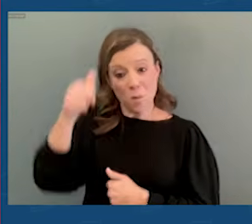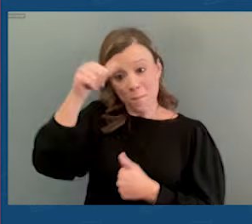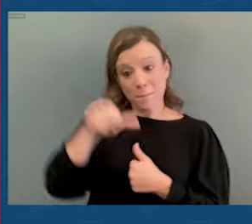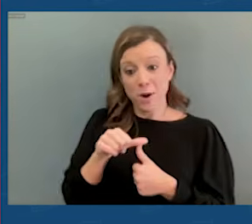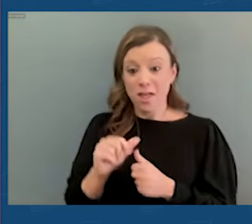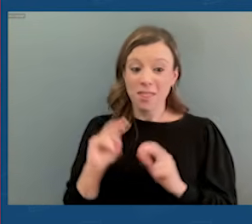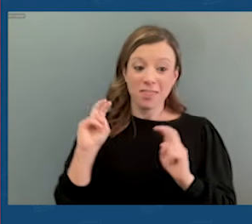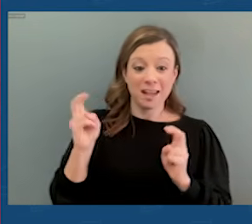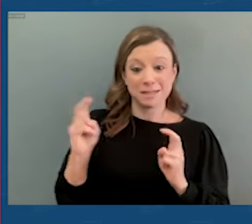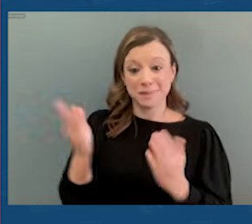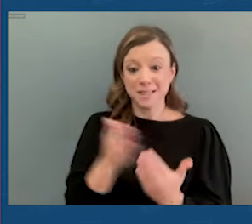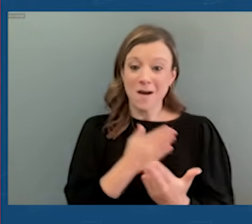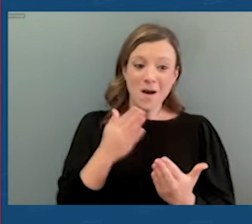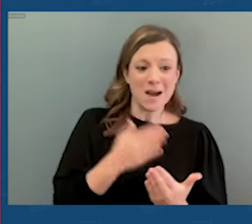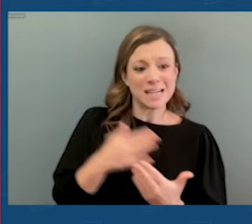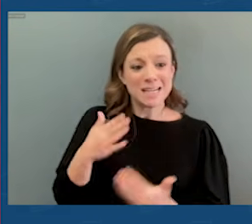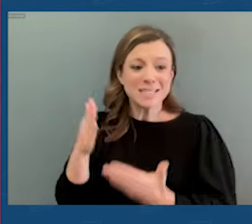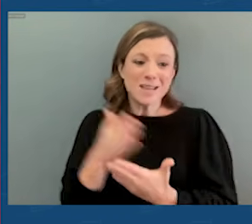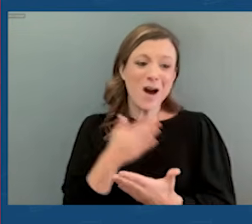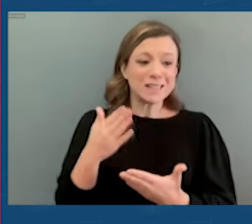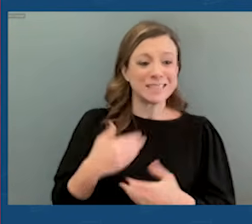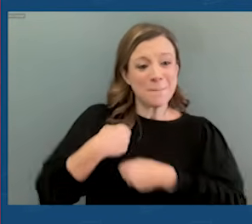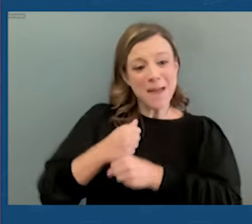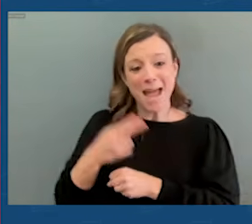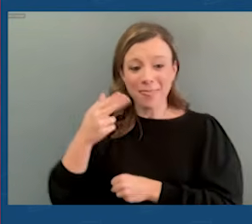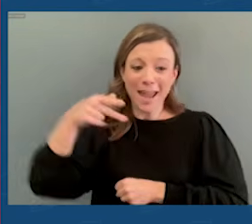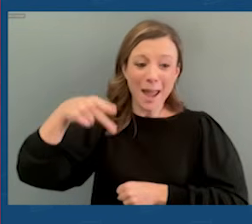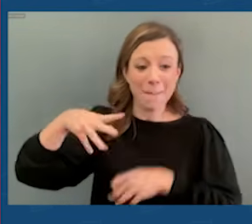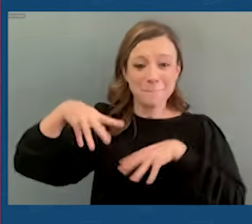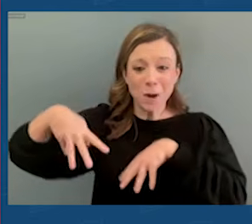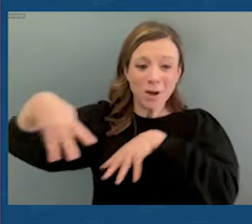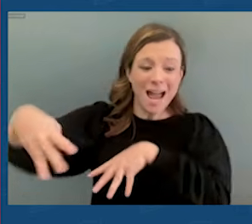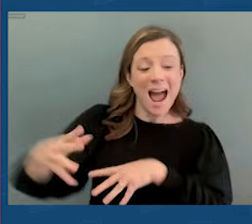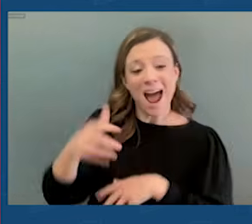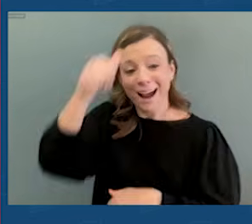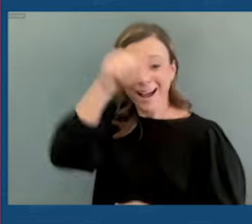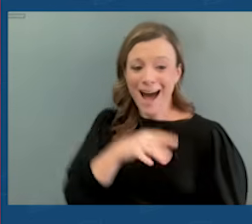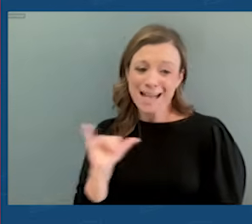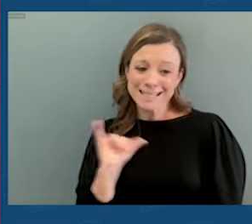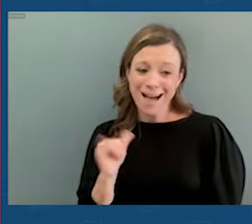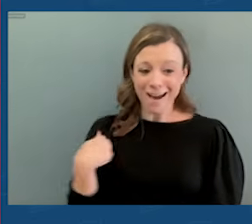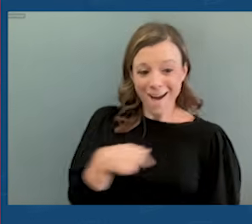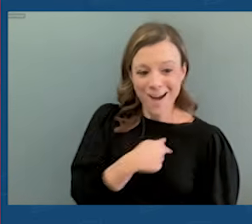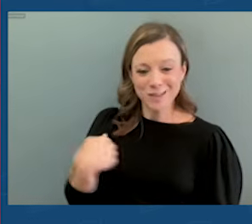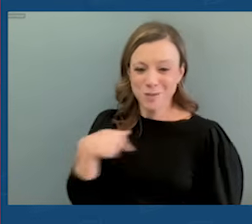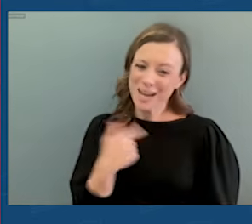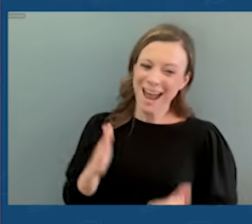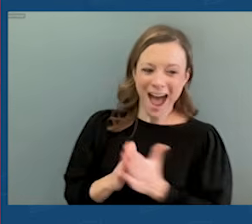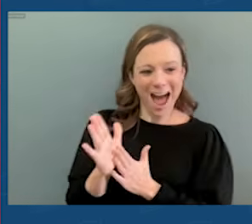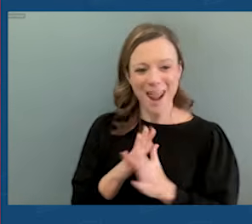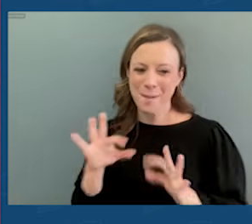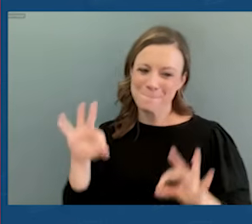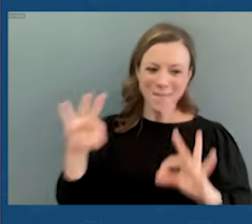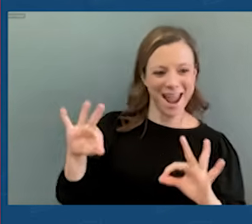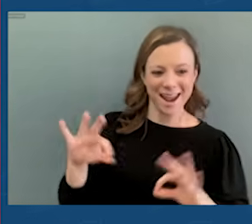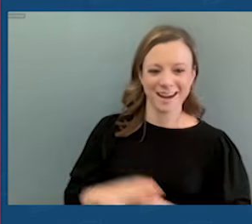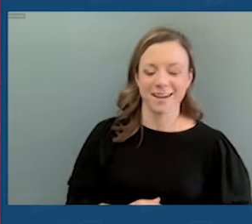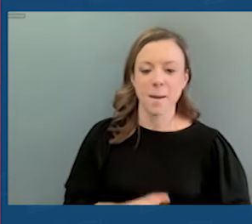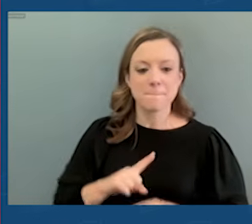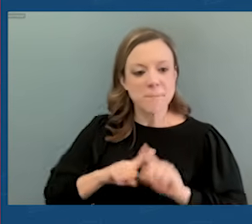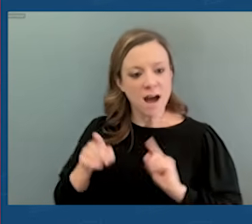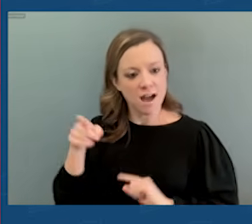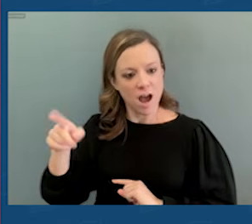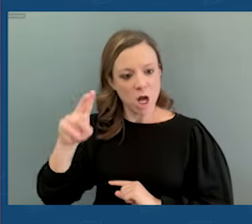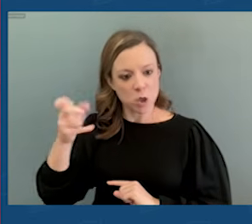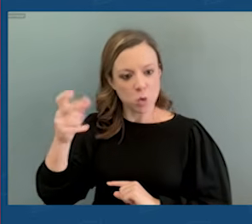Miller played, songs that made the hit parade. Guys like us, we had it made. But the irony is that Norman Lear chose